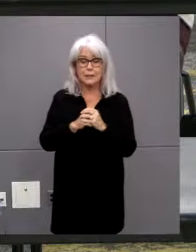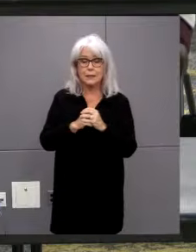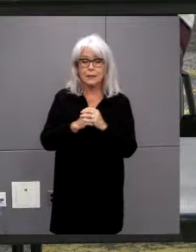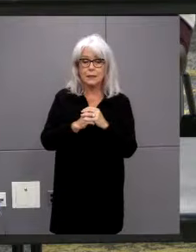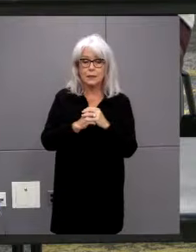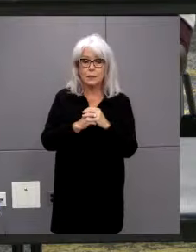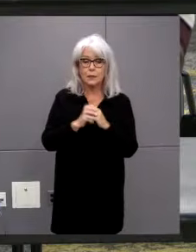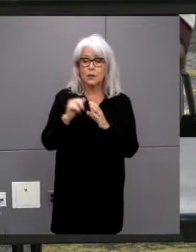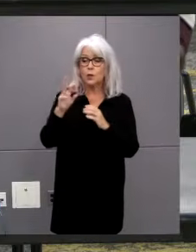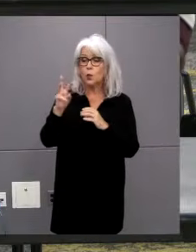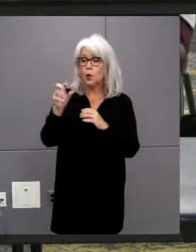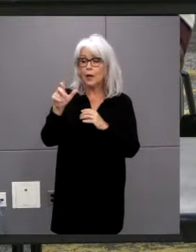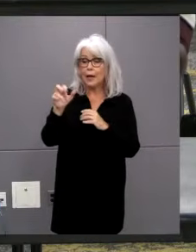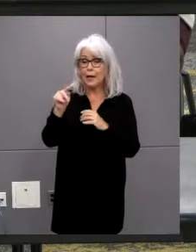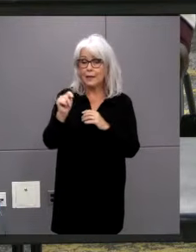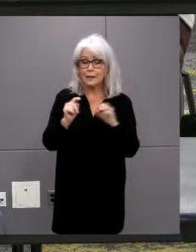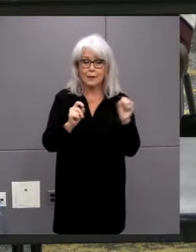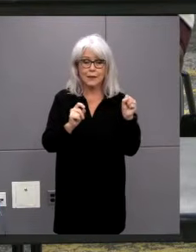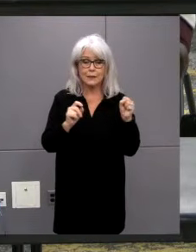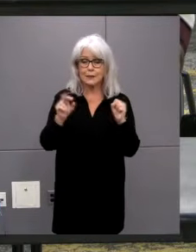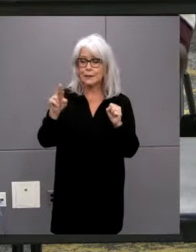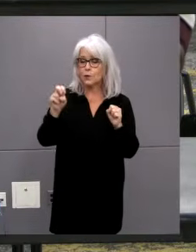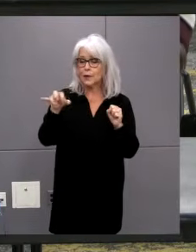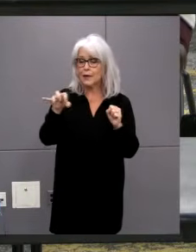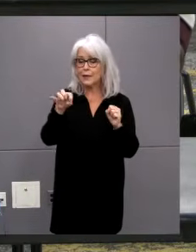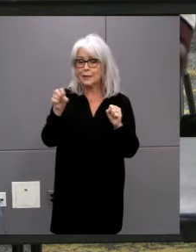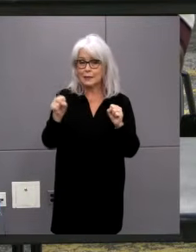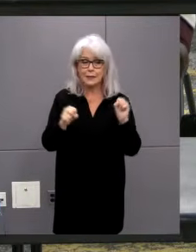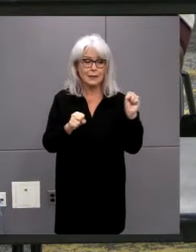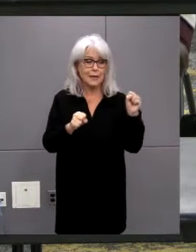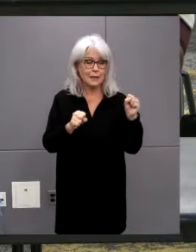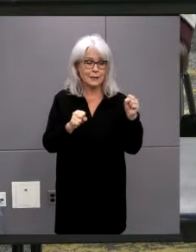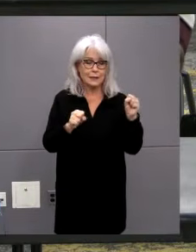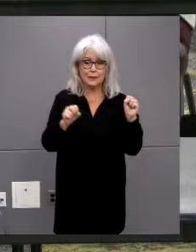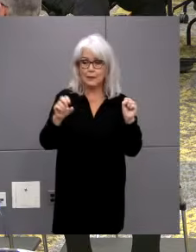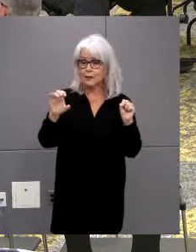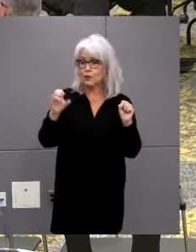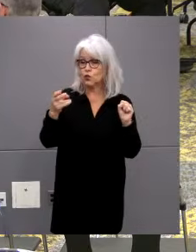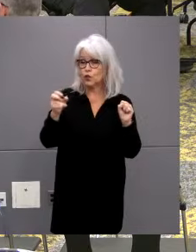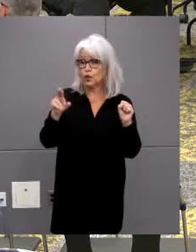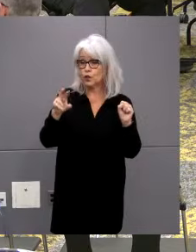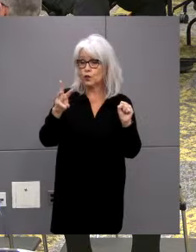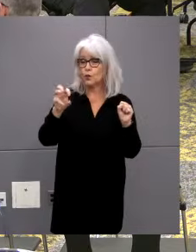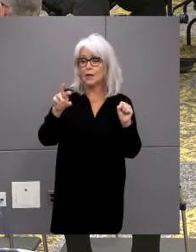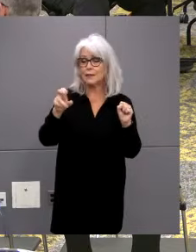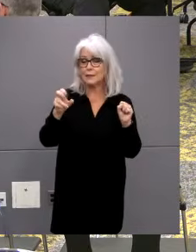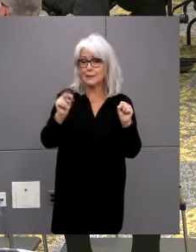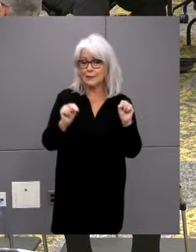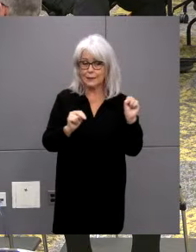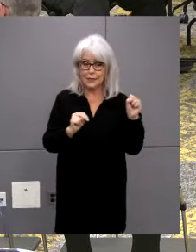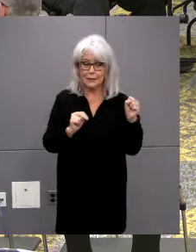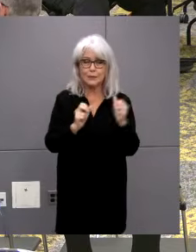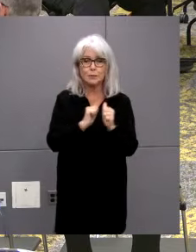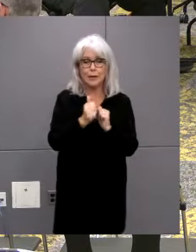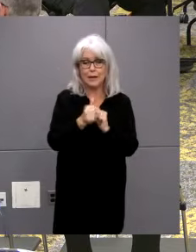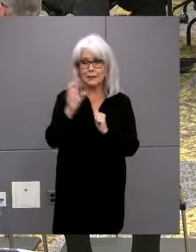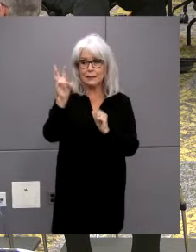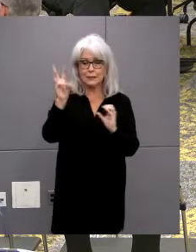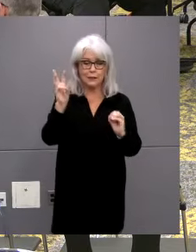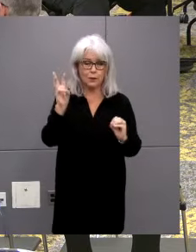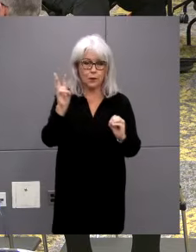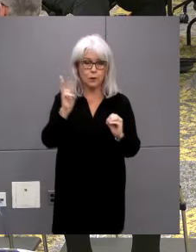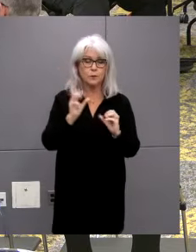Trustee Wolcott. Yes. Trustee Reyes. Yes. Chair Swanson. Yes. That motion passes